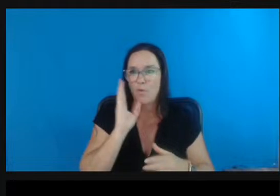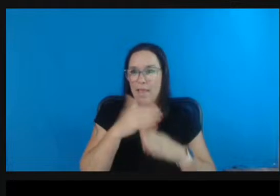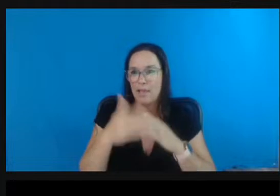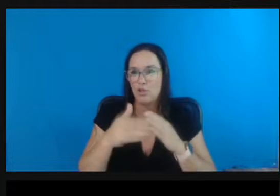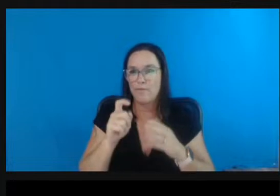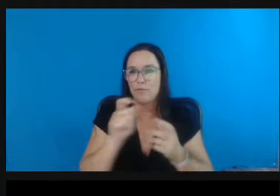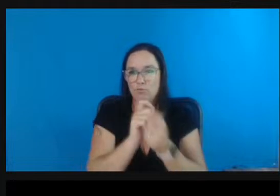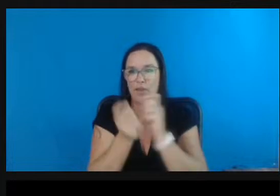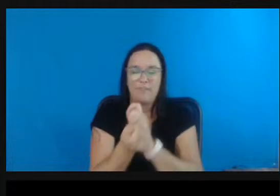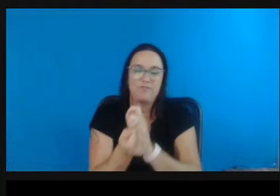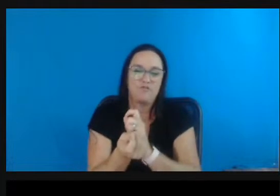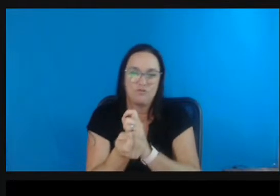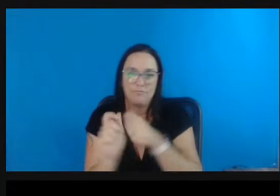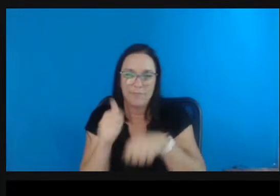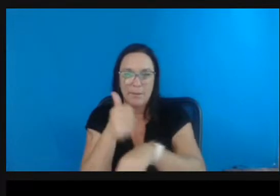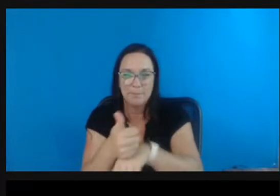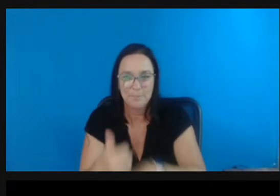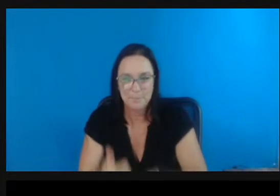right? And what can you do?